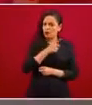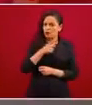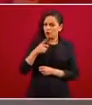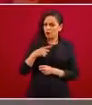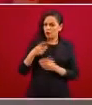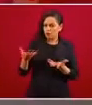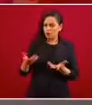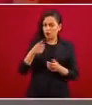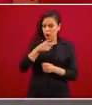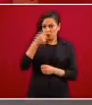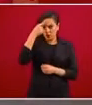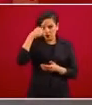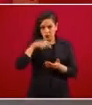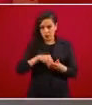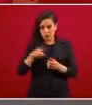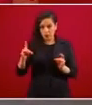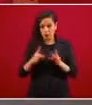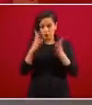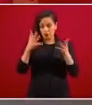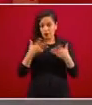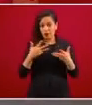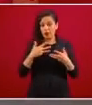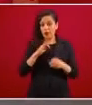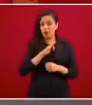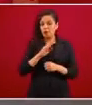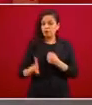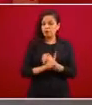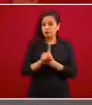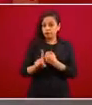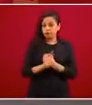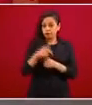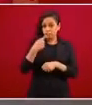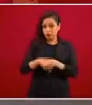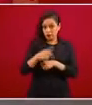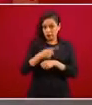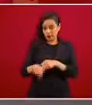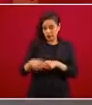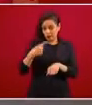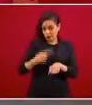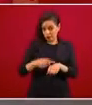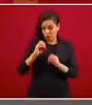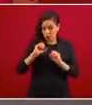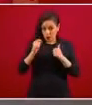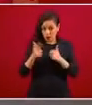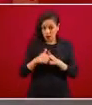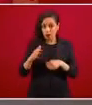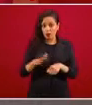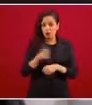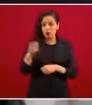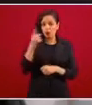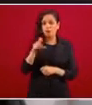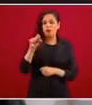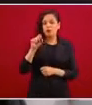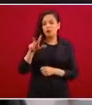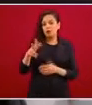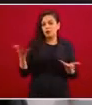also, third question, there is currently a law being discussed and the legislators are